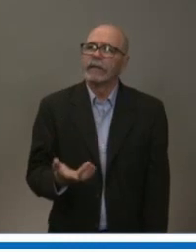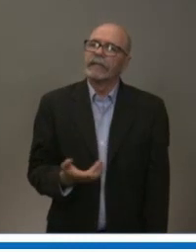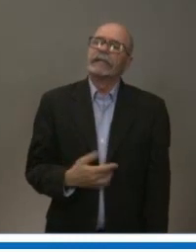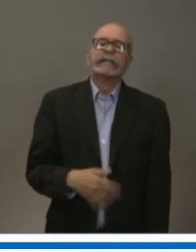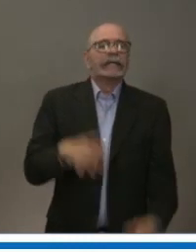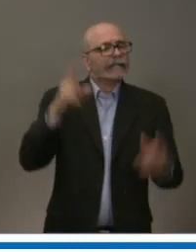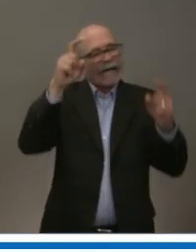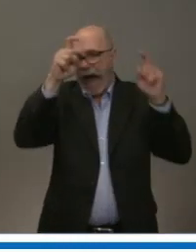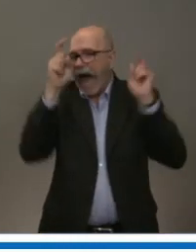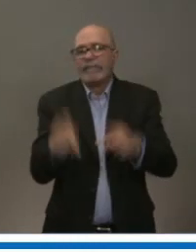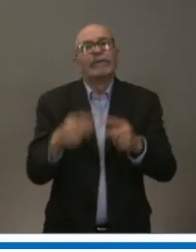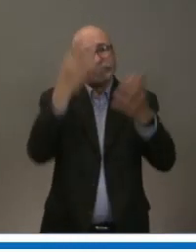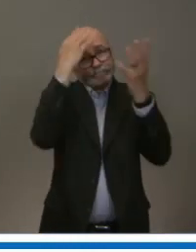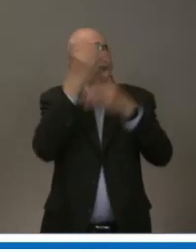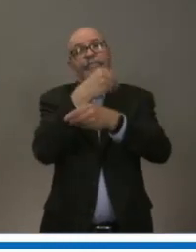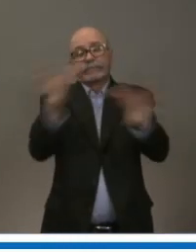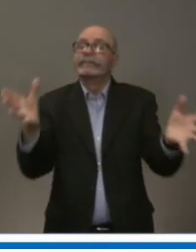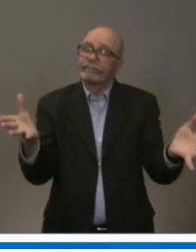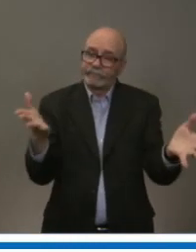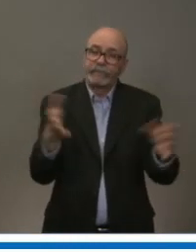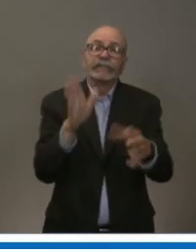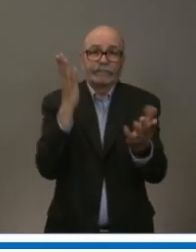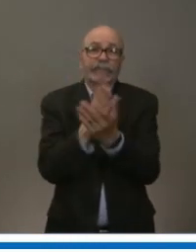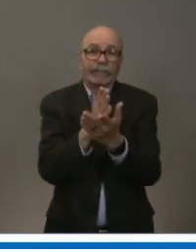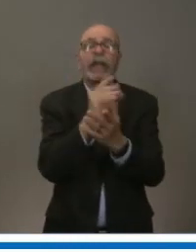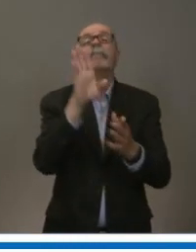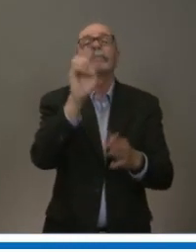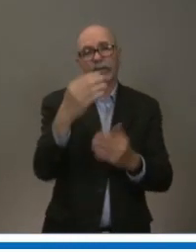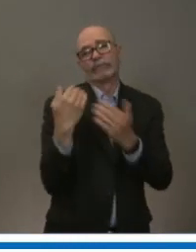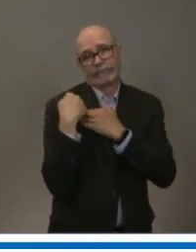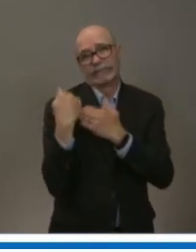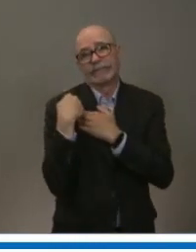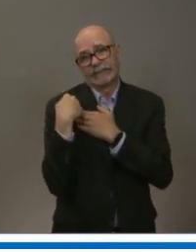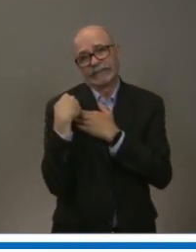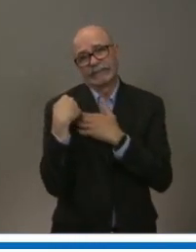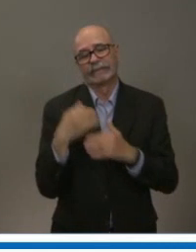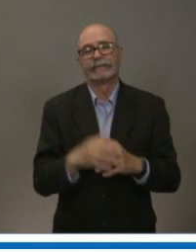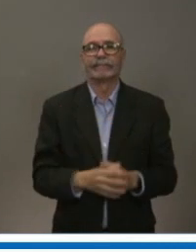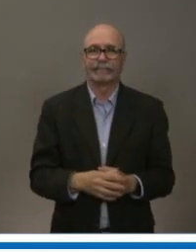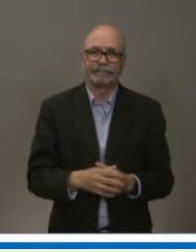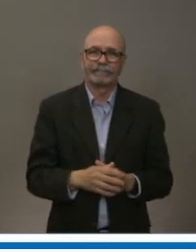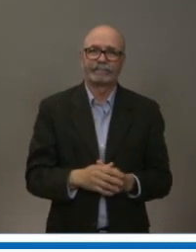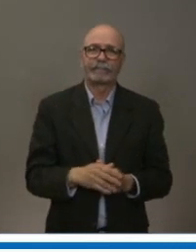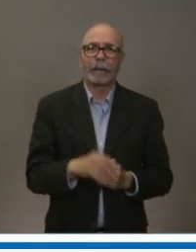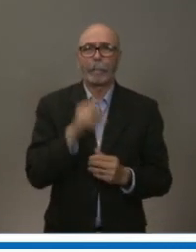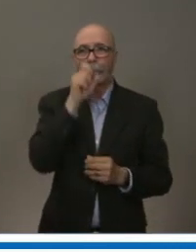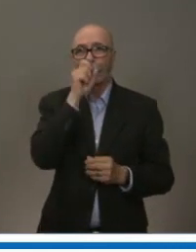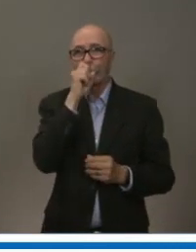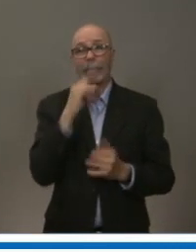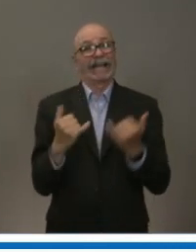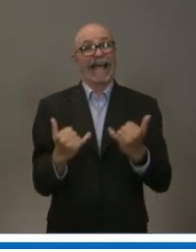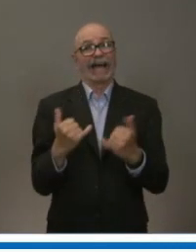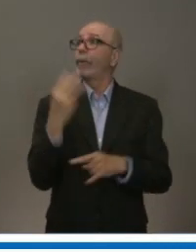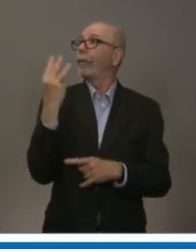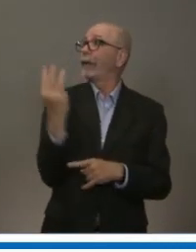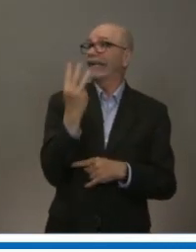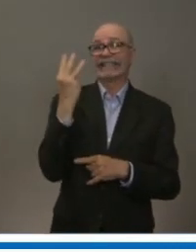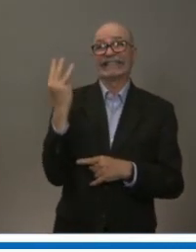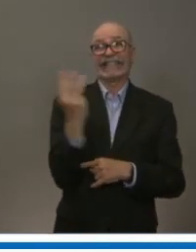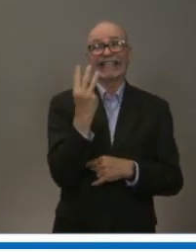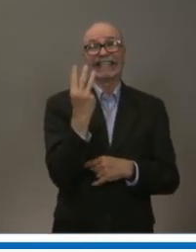responsibly. With that, I'll finish off that I know it's Wednesday now. We're heading into the Easter